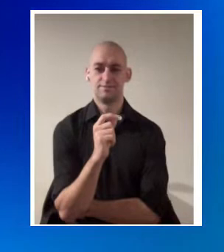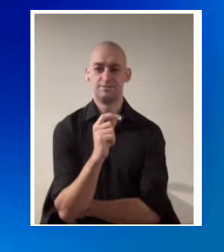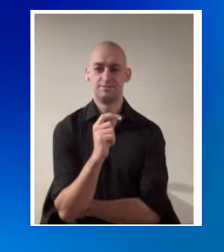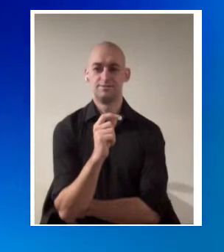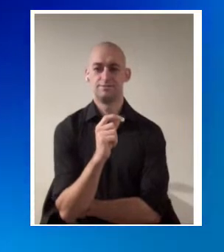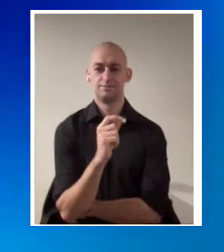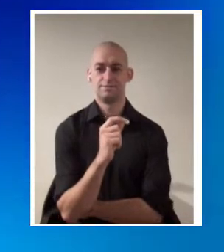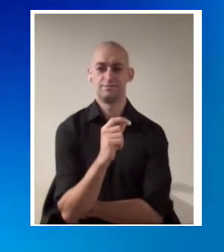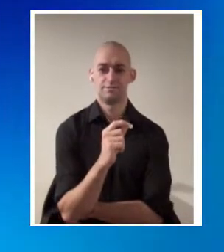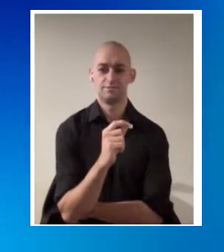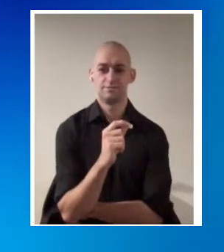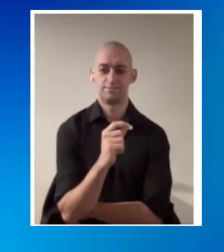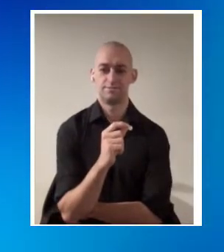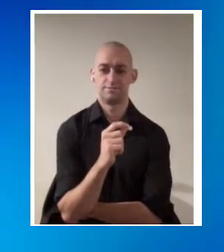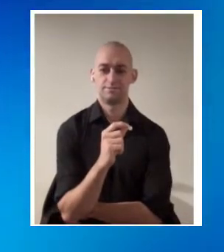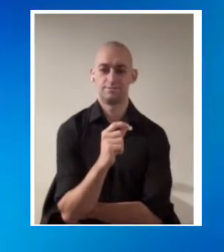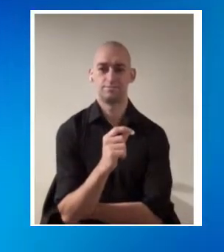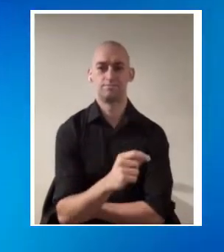view the chat?